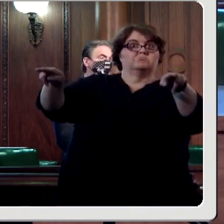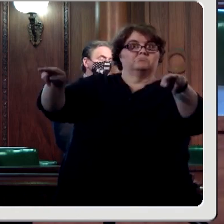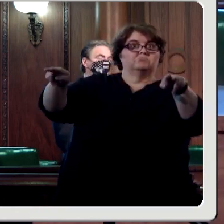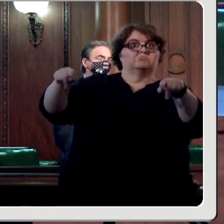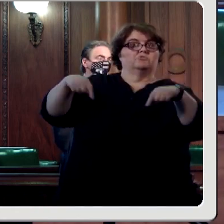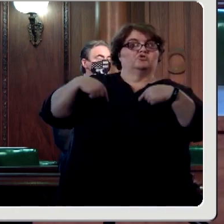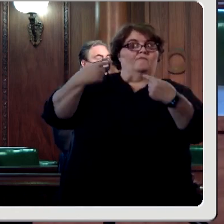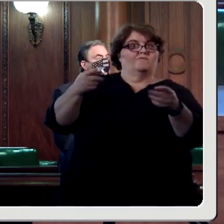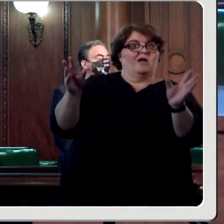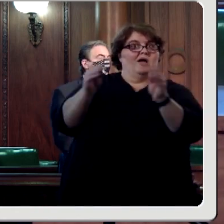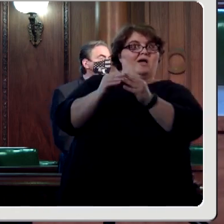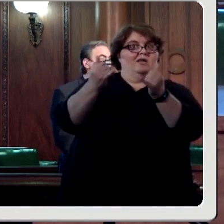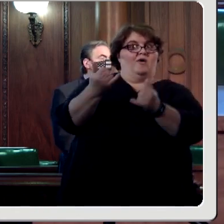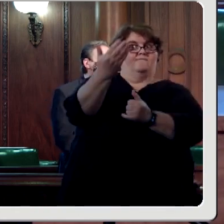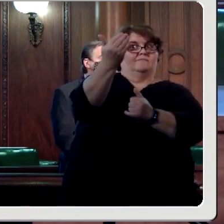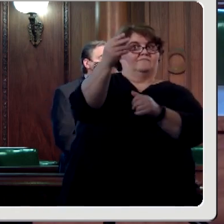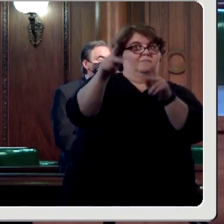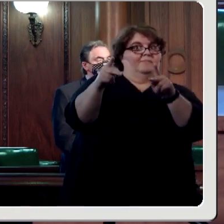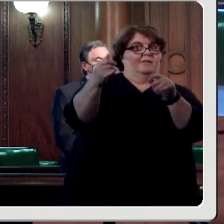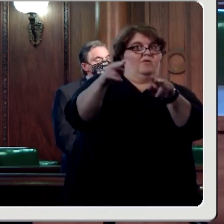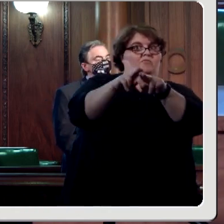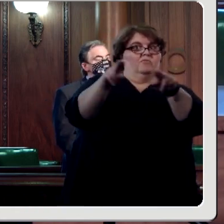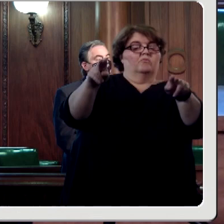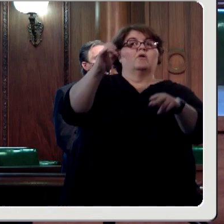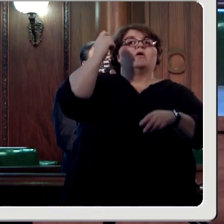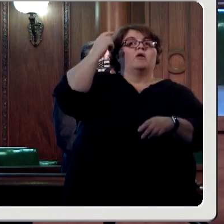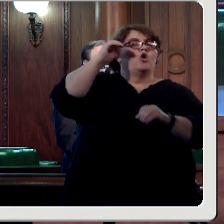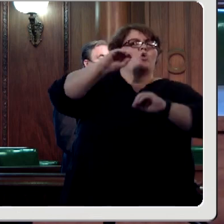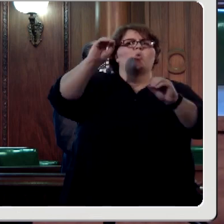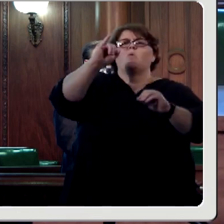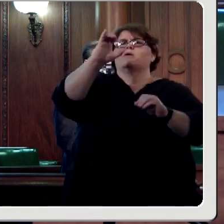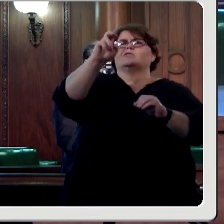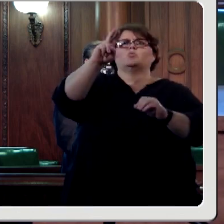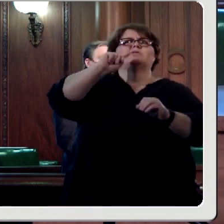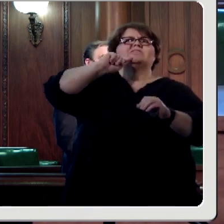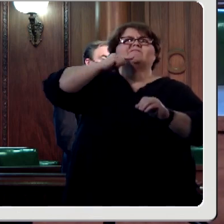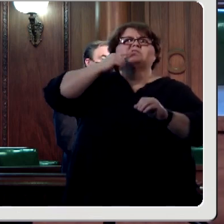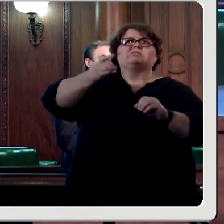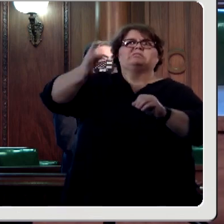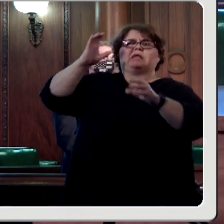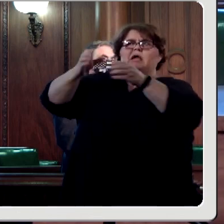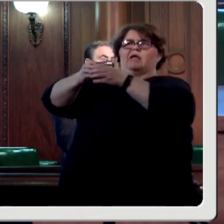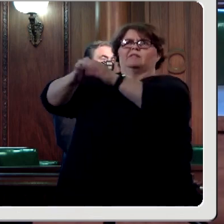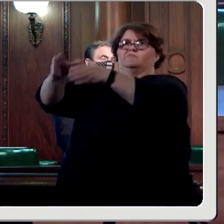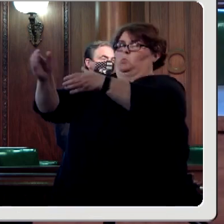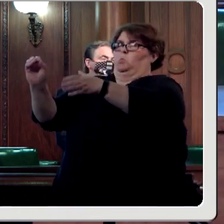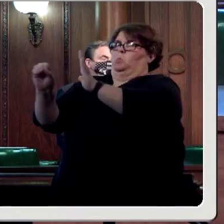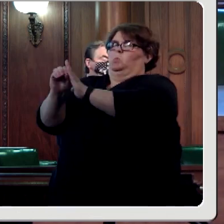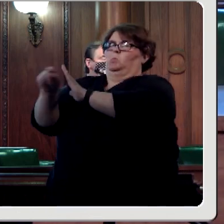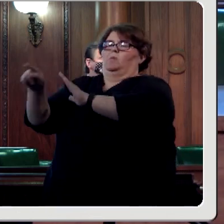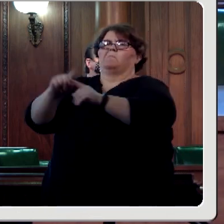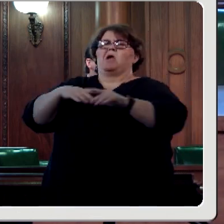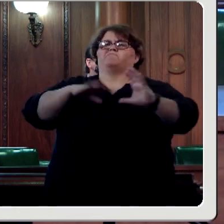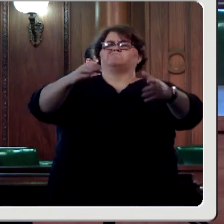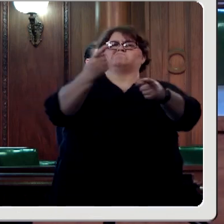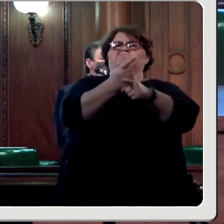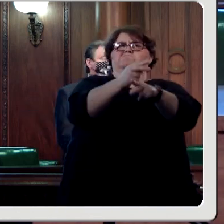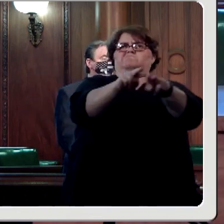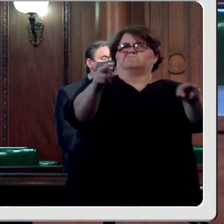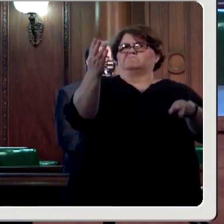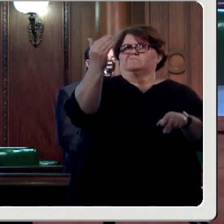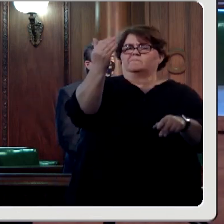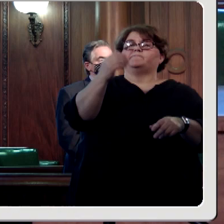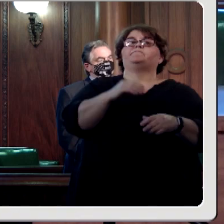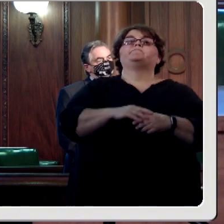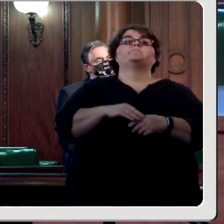care unit. At Bay State Reference Labs, we've performed over 74,000 tests for customers